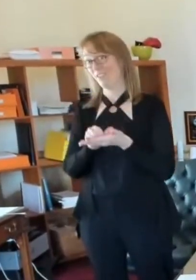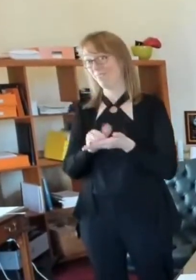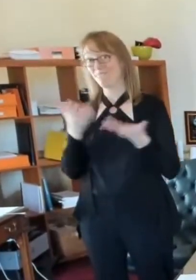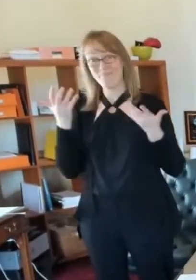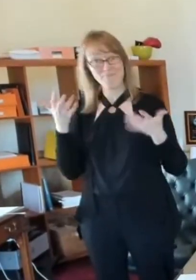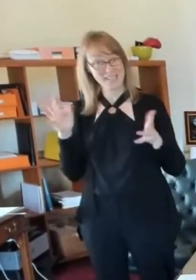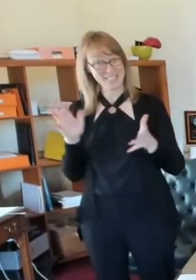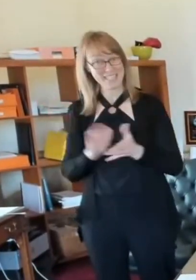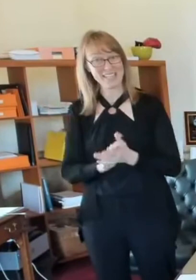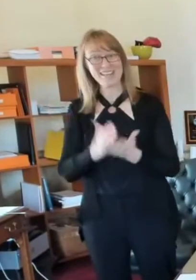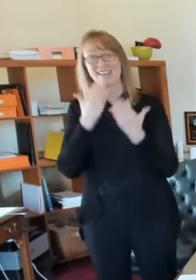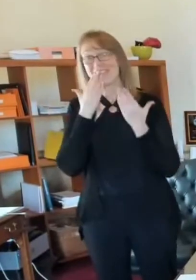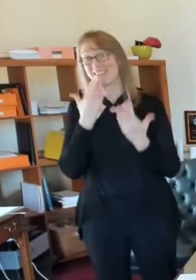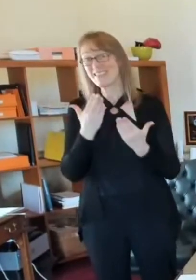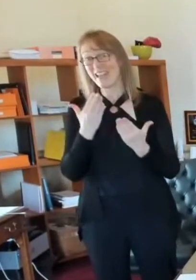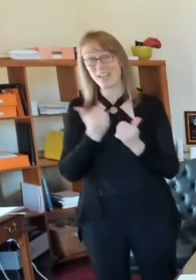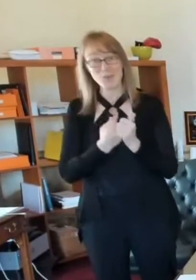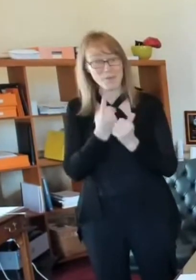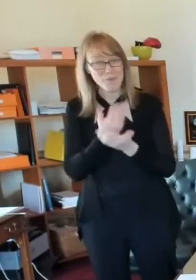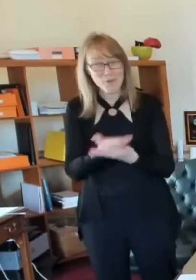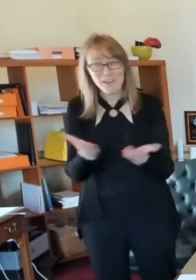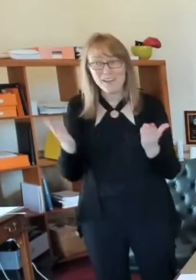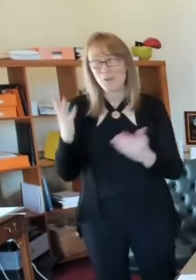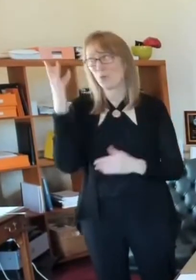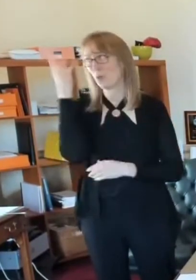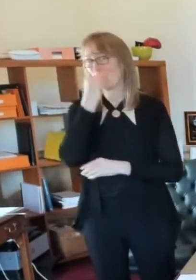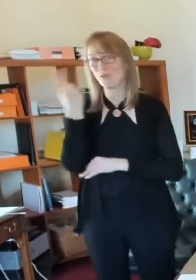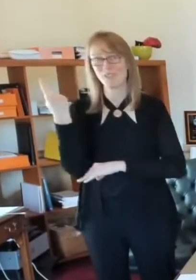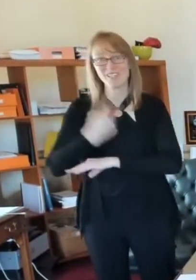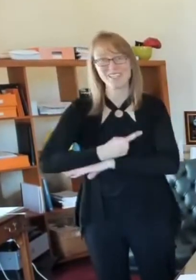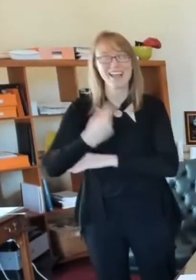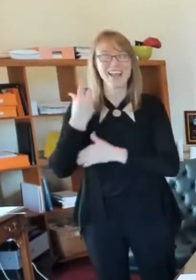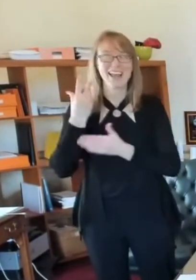you all. Appreciate it. It's a beautiful day out there, just like it was a great